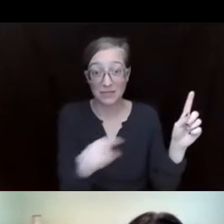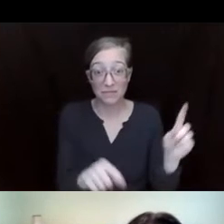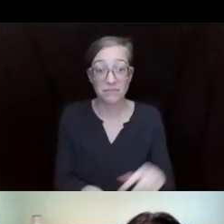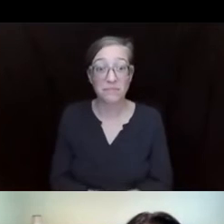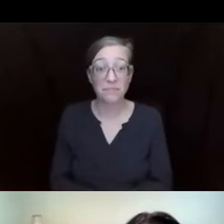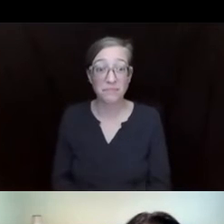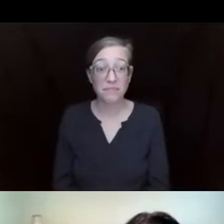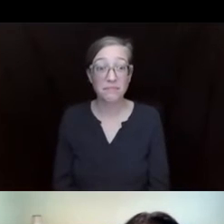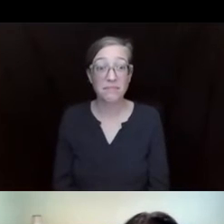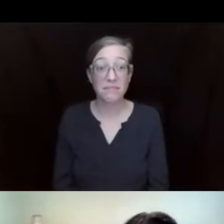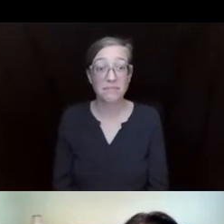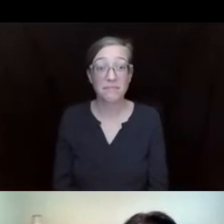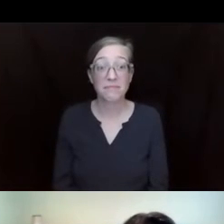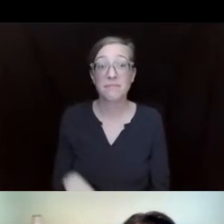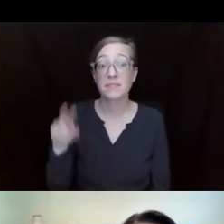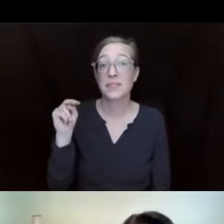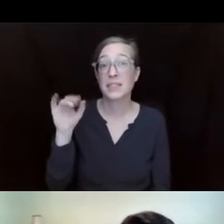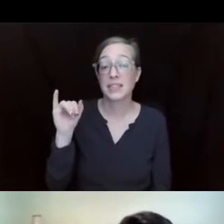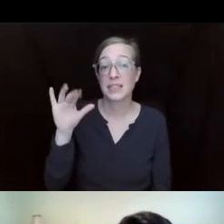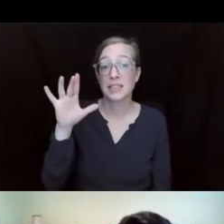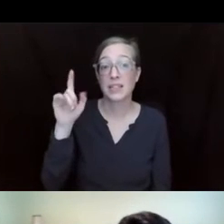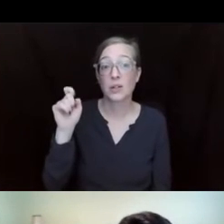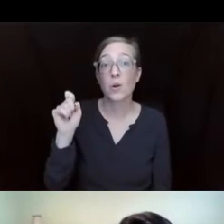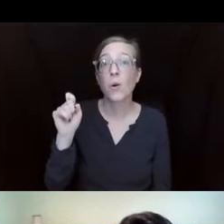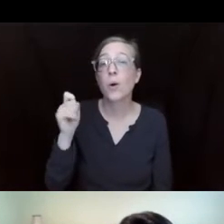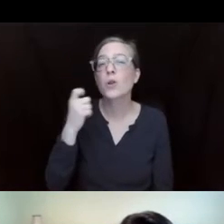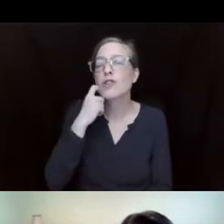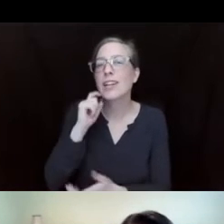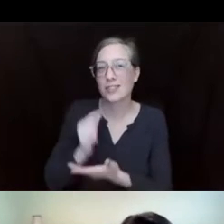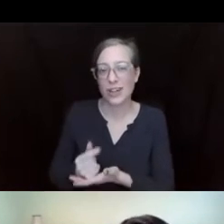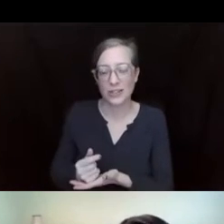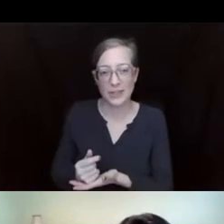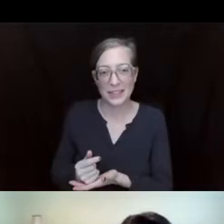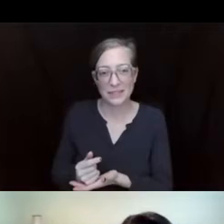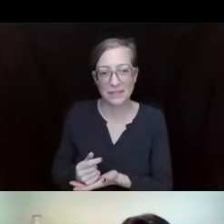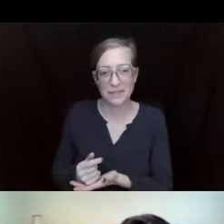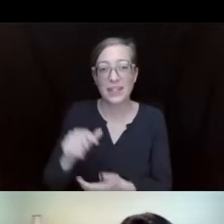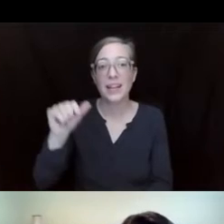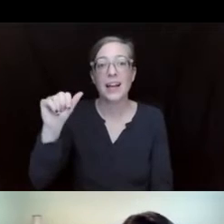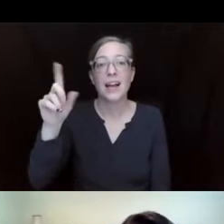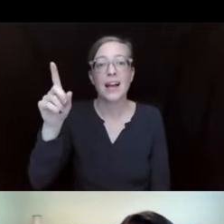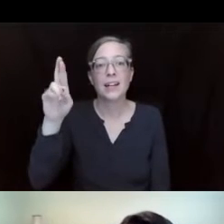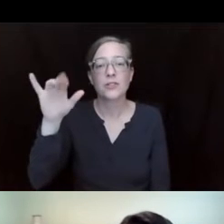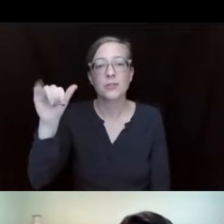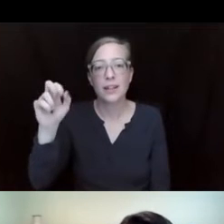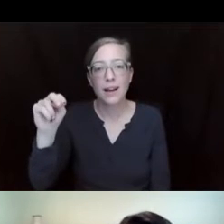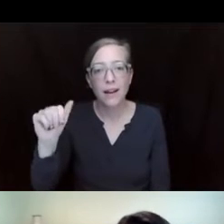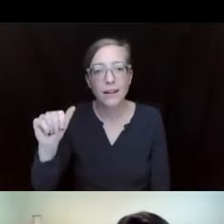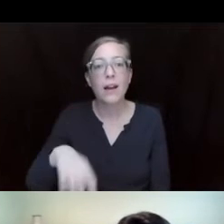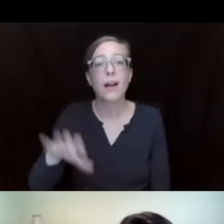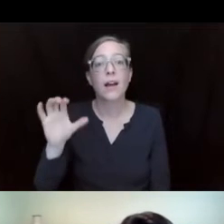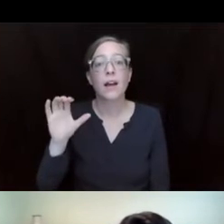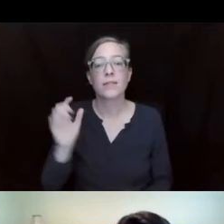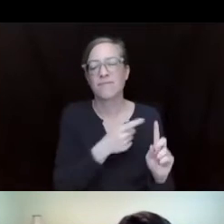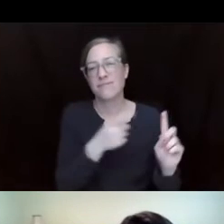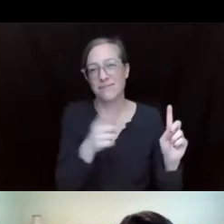undergraduate. Nicole, she just graduated. She's a PhD student. But Adriana, Cody, Abby, and Kel,